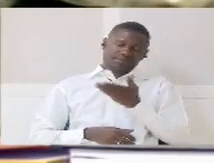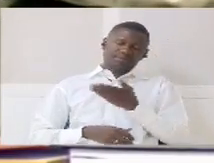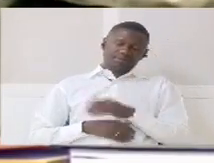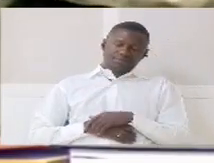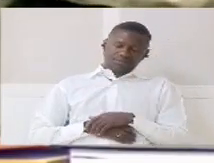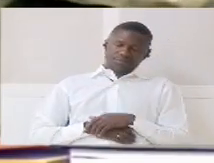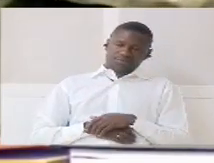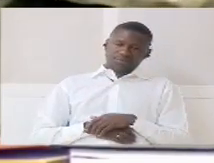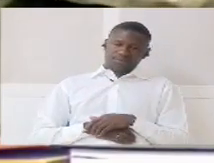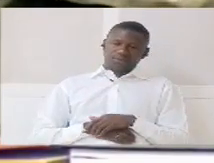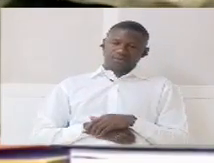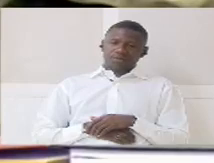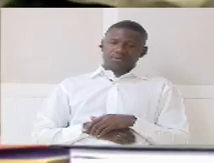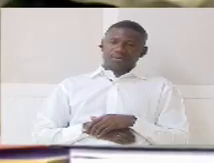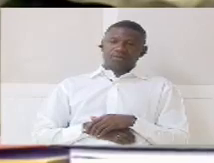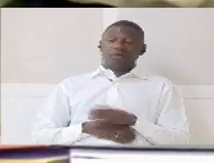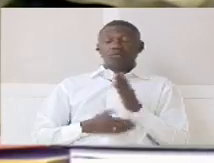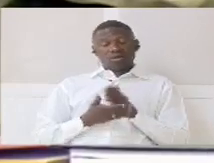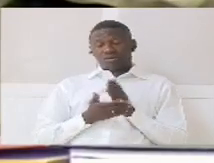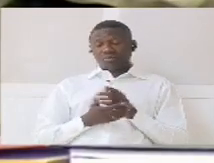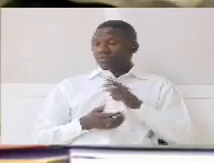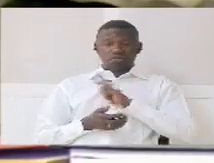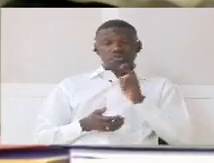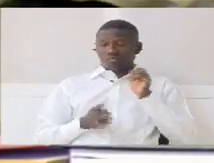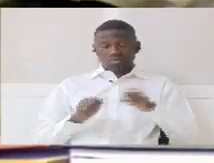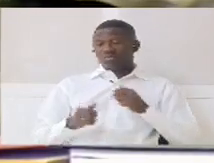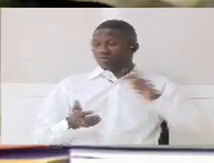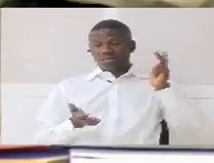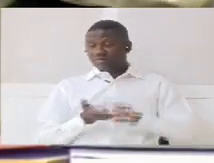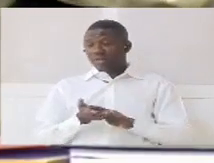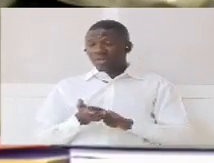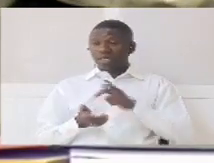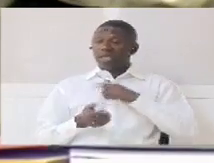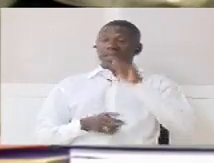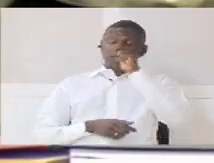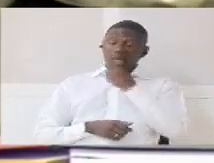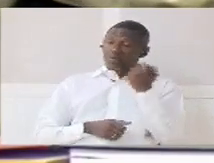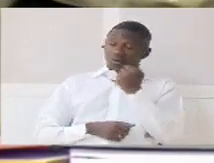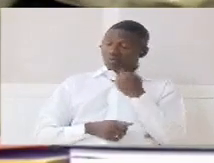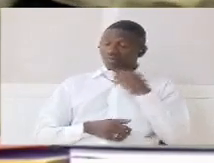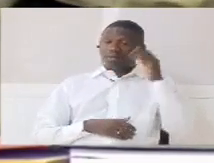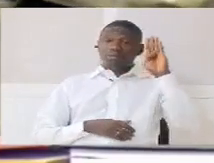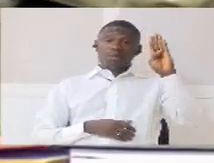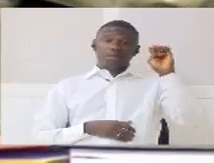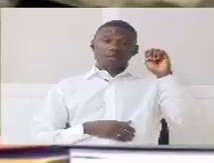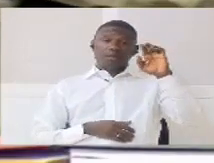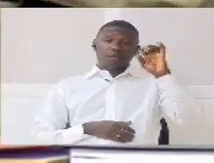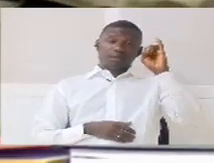Well, I cannot confirm that, in fact, their deaths were as a result of the beriberi.